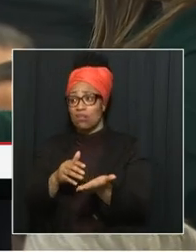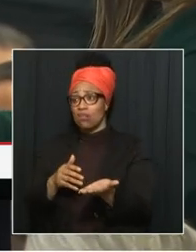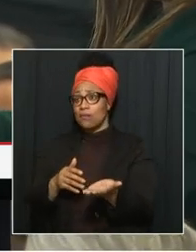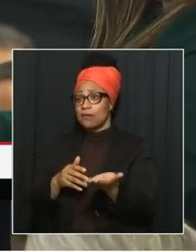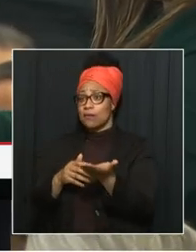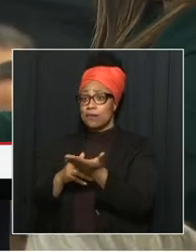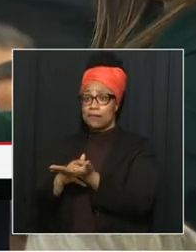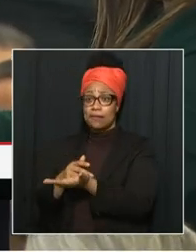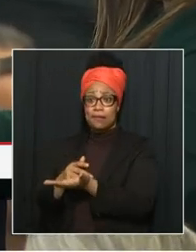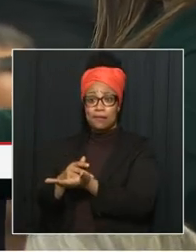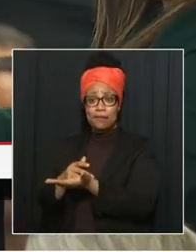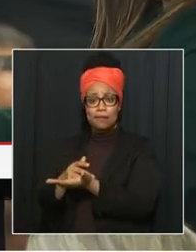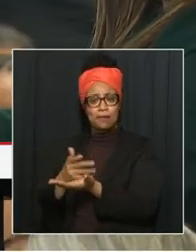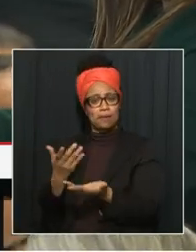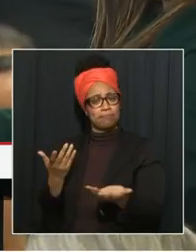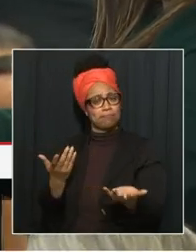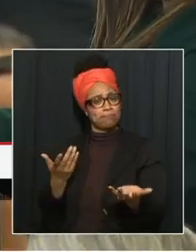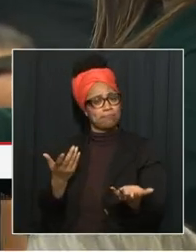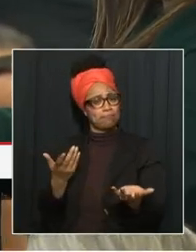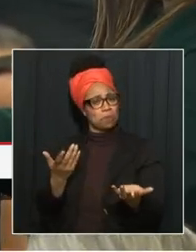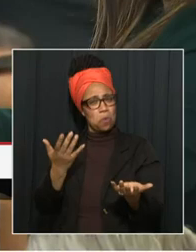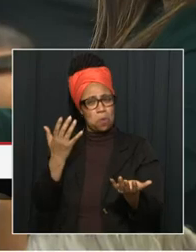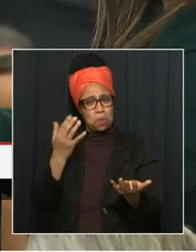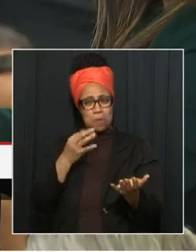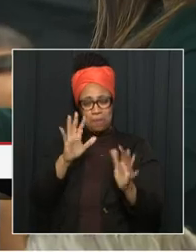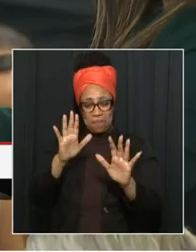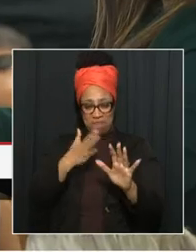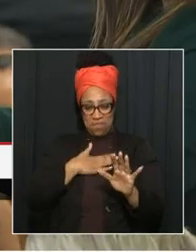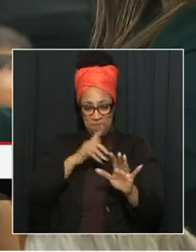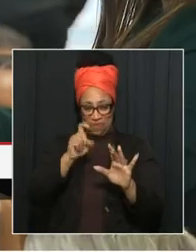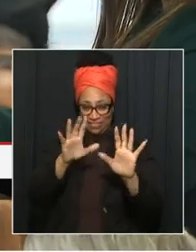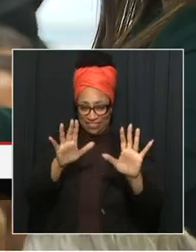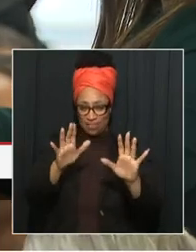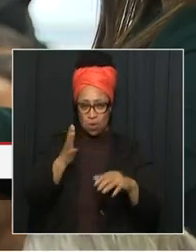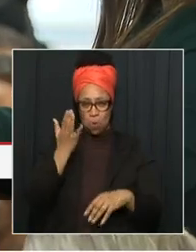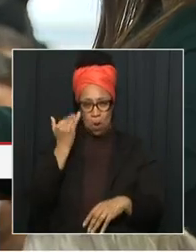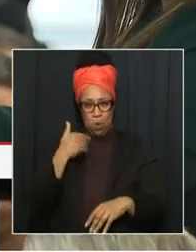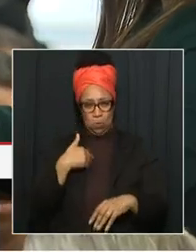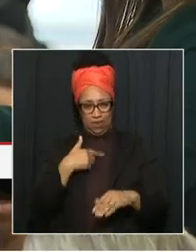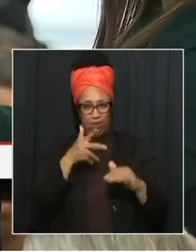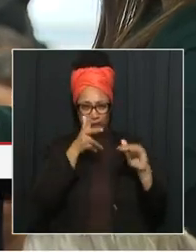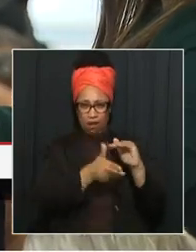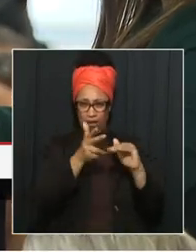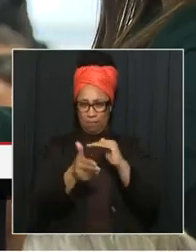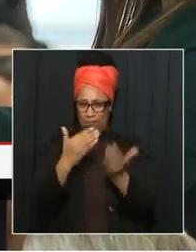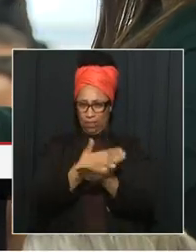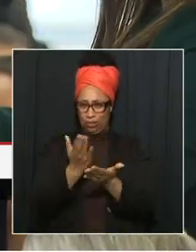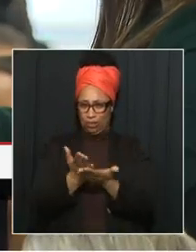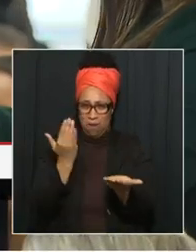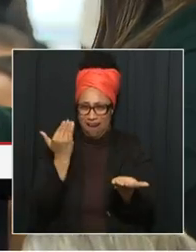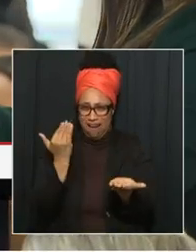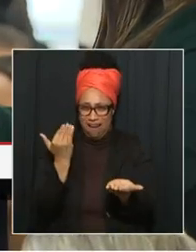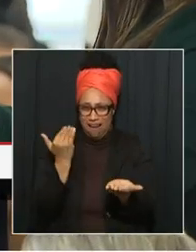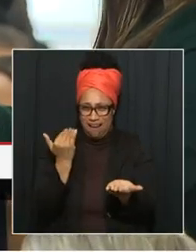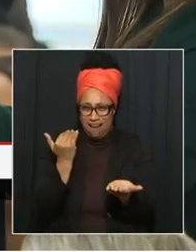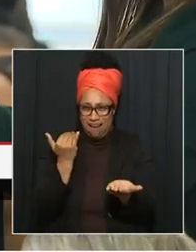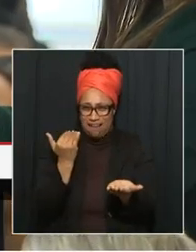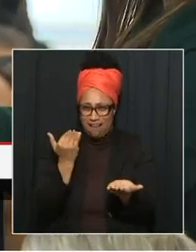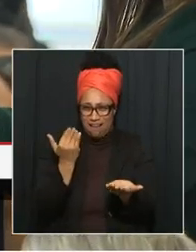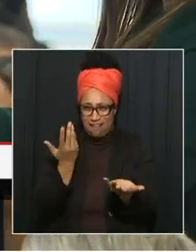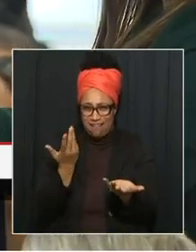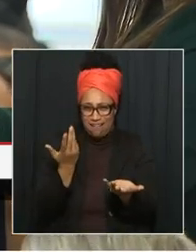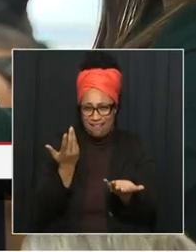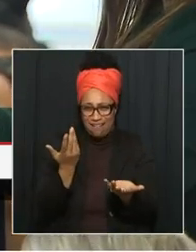Why are we cutting, my question is, why are we cutting budgets when the district is making a lot